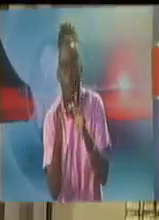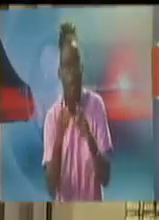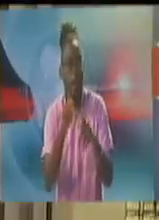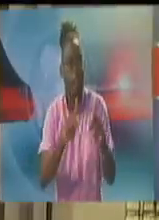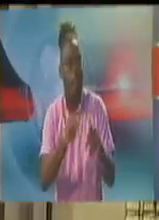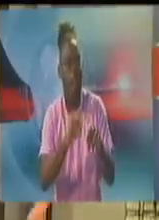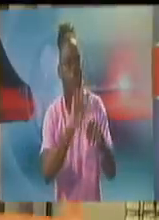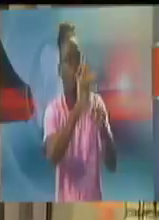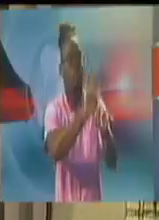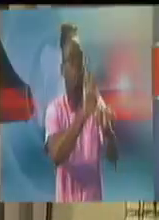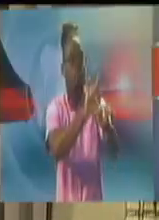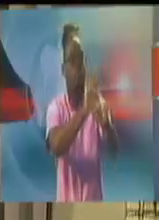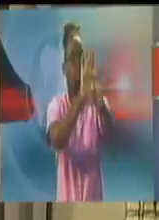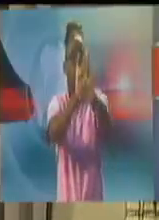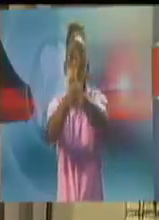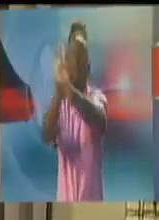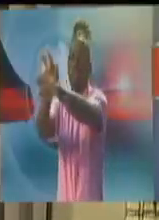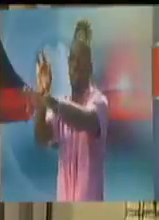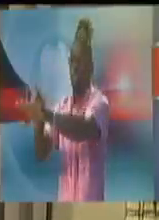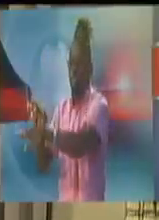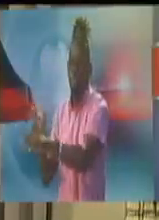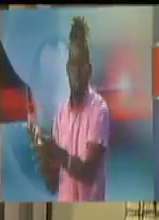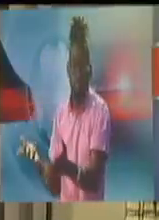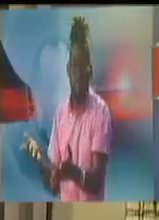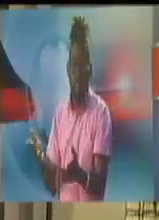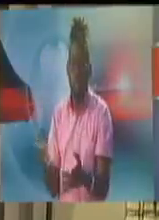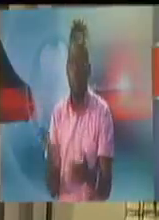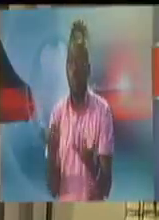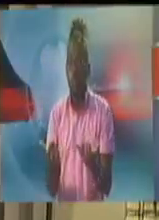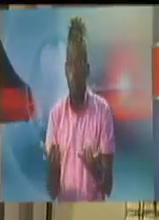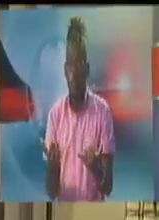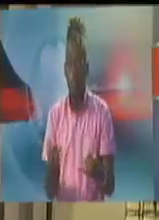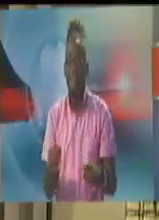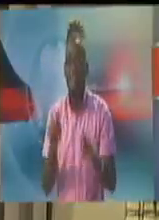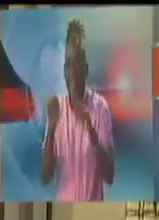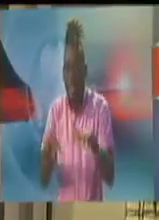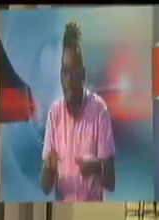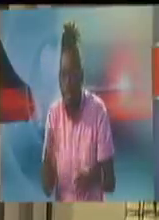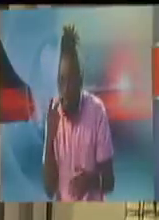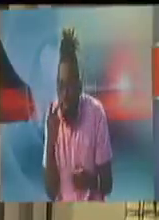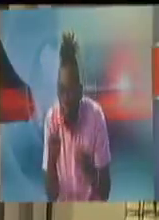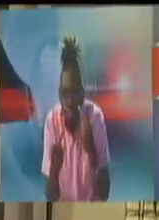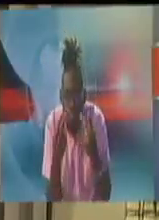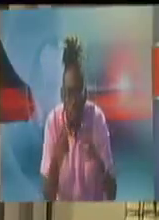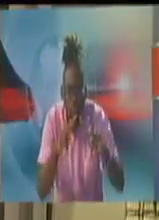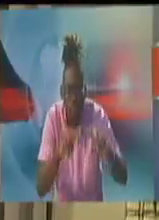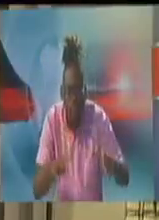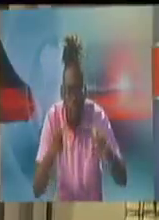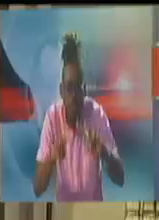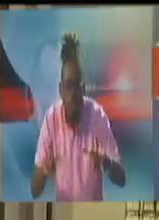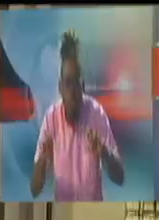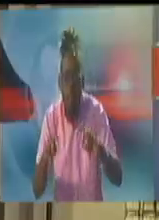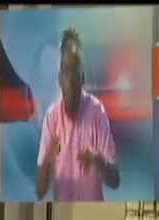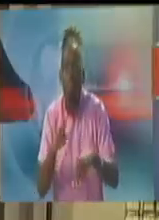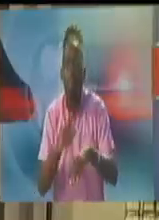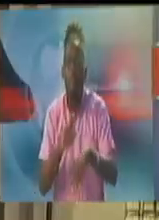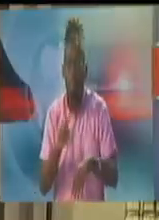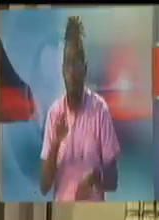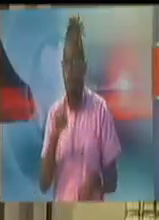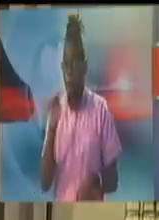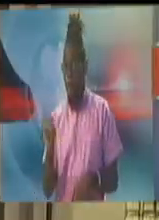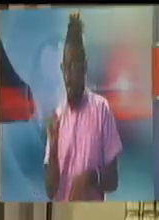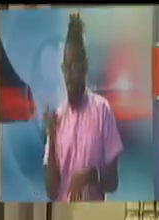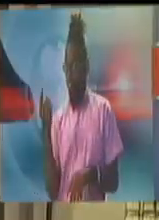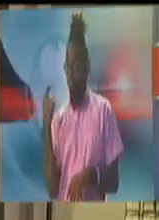layer, surveillance testing. When we get in the more kits, and we are starting that from Monday, we then ramp up